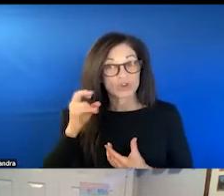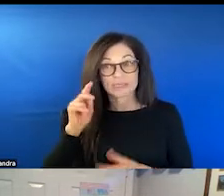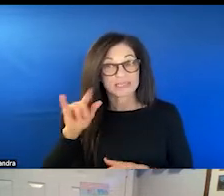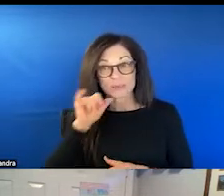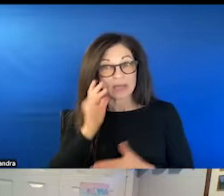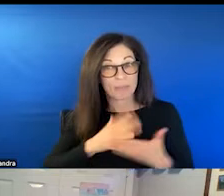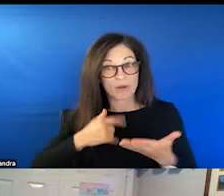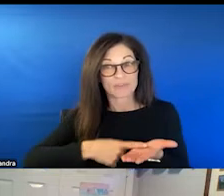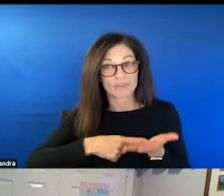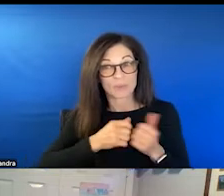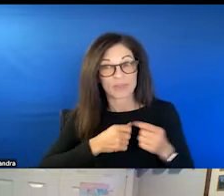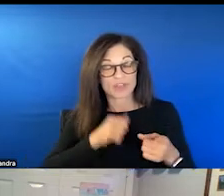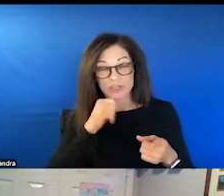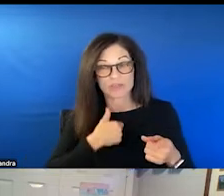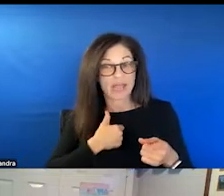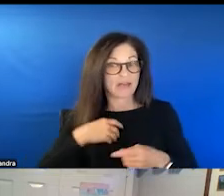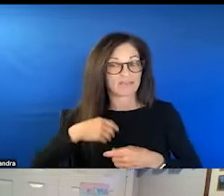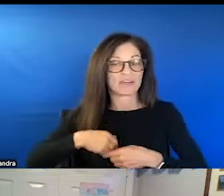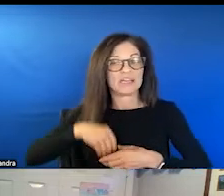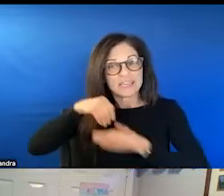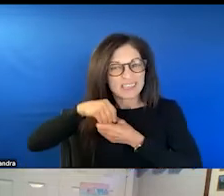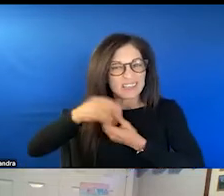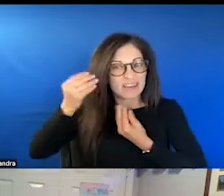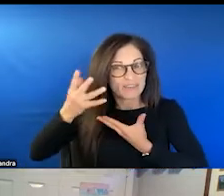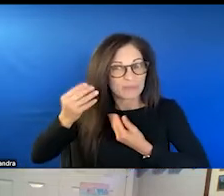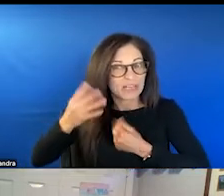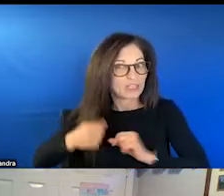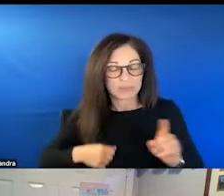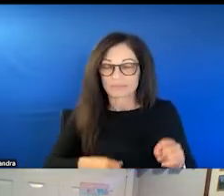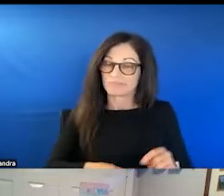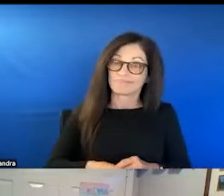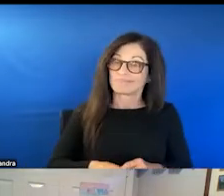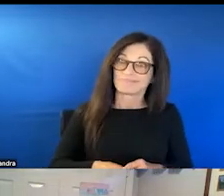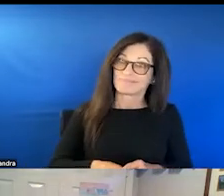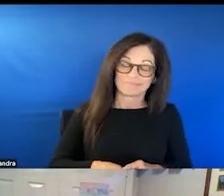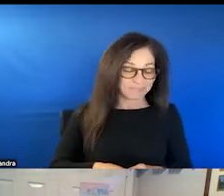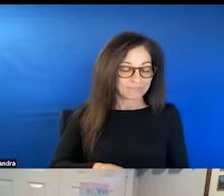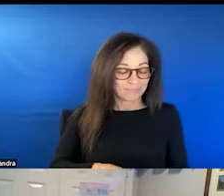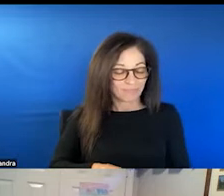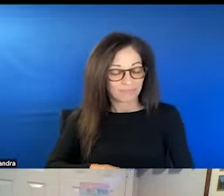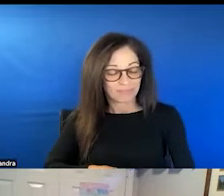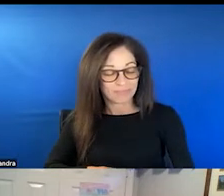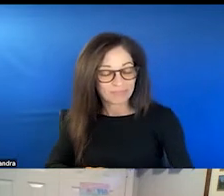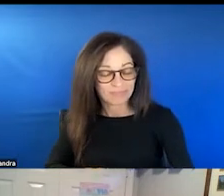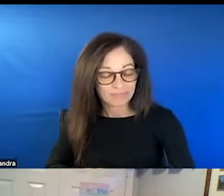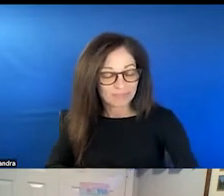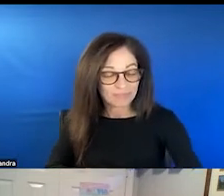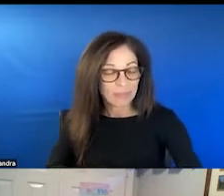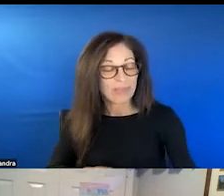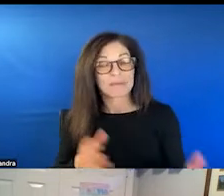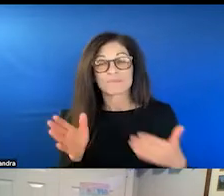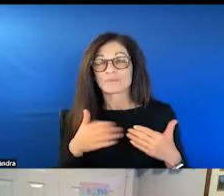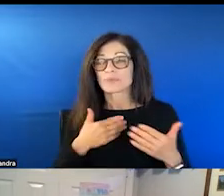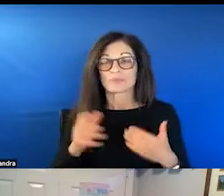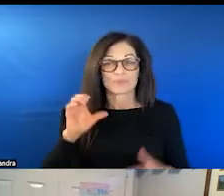know. She does not have inside information. Okay, so I wish. but anyway, Christy, here's